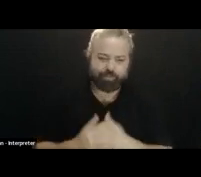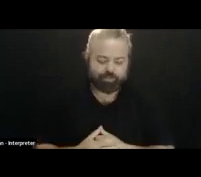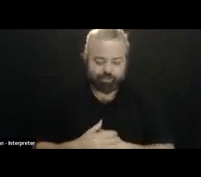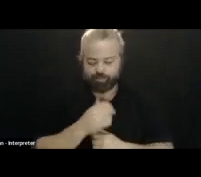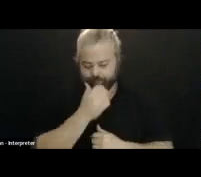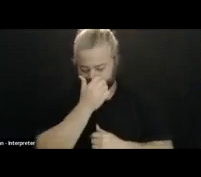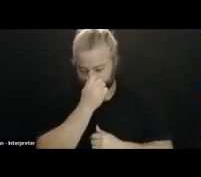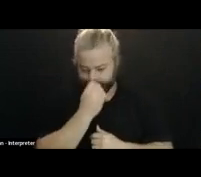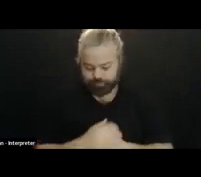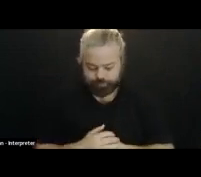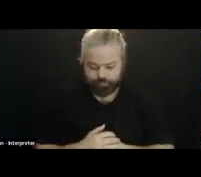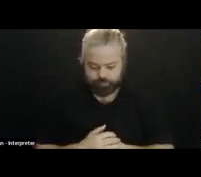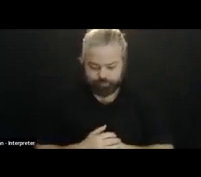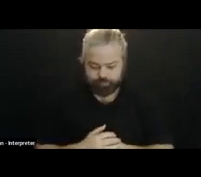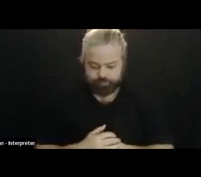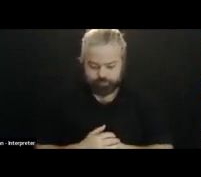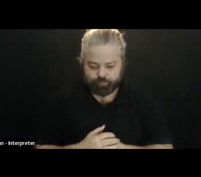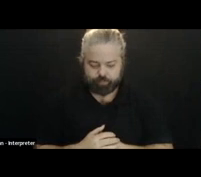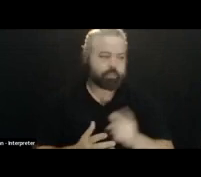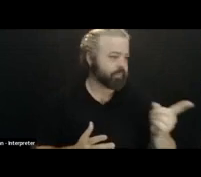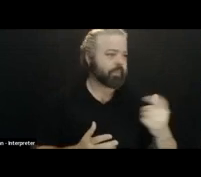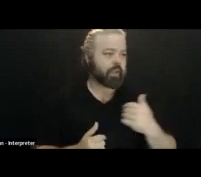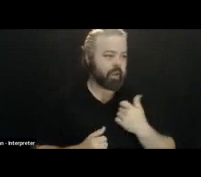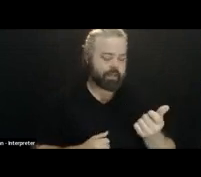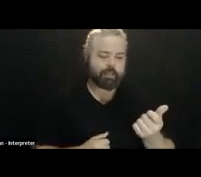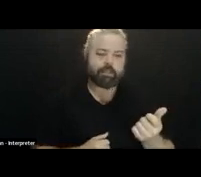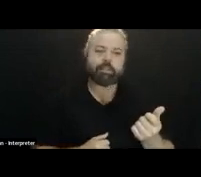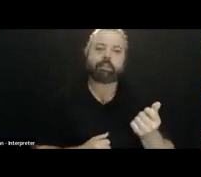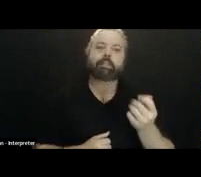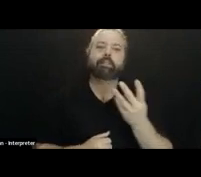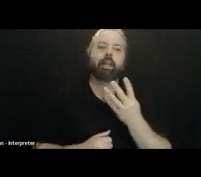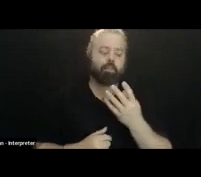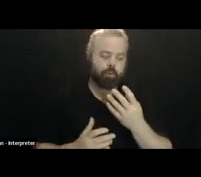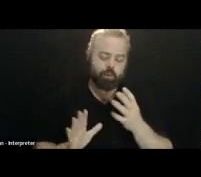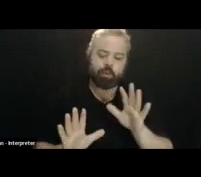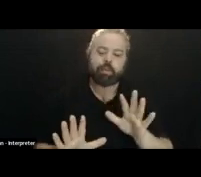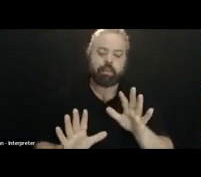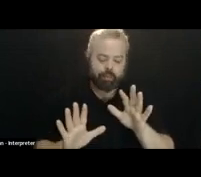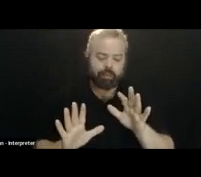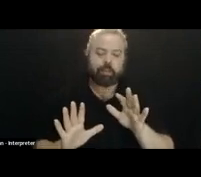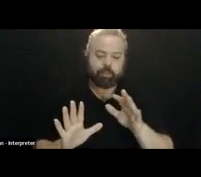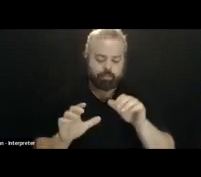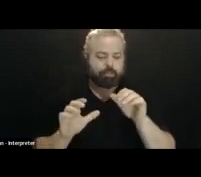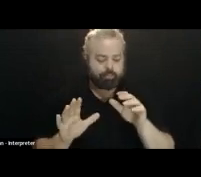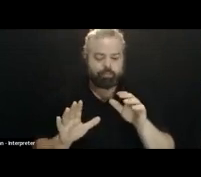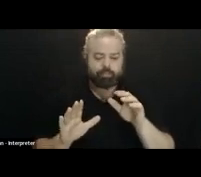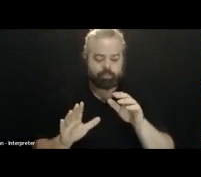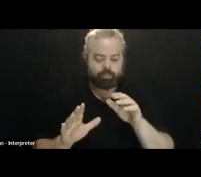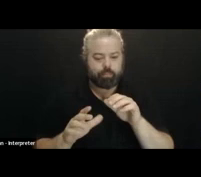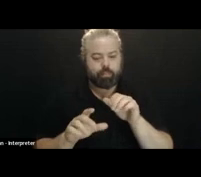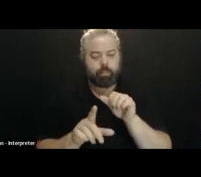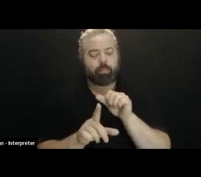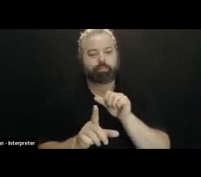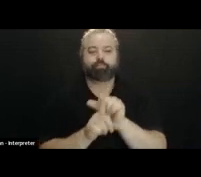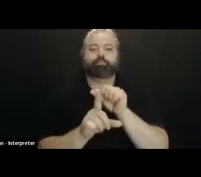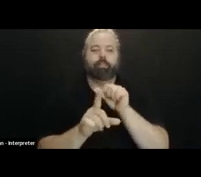There are a number of pitfalls in the table tool if you are not creating it from scratch.